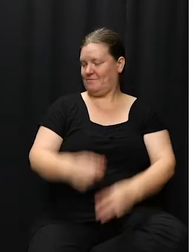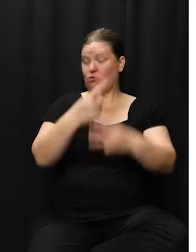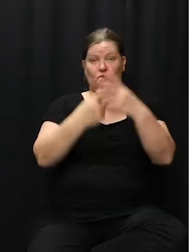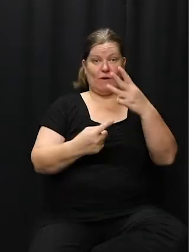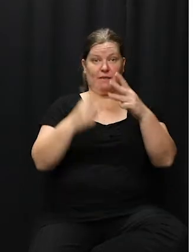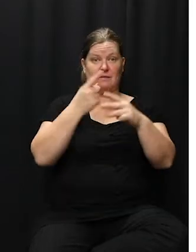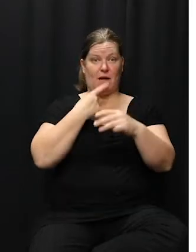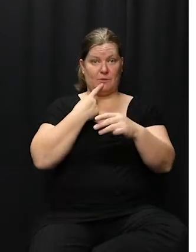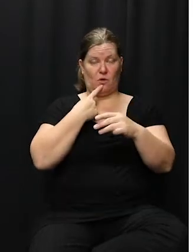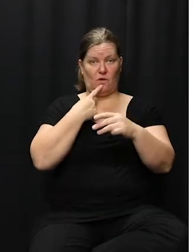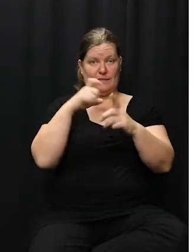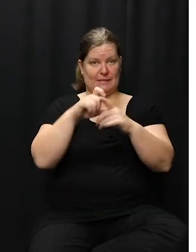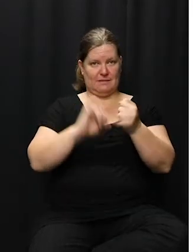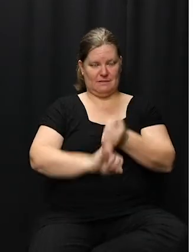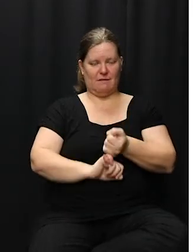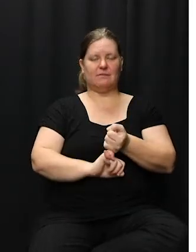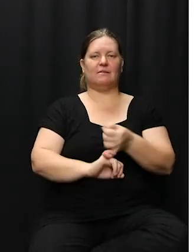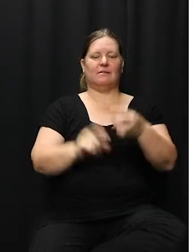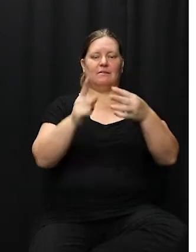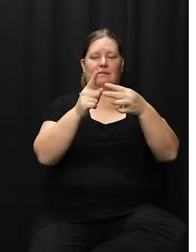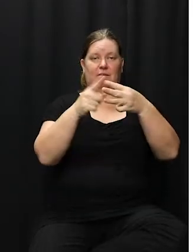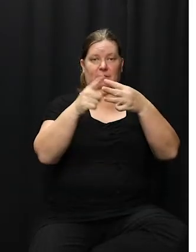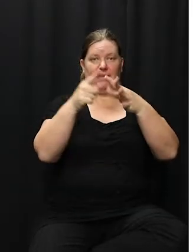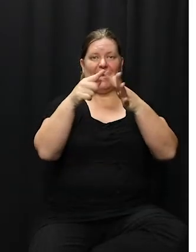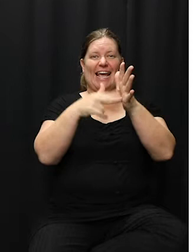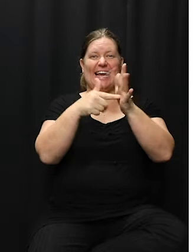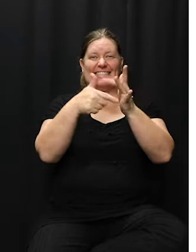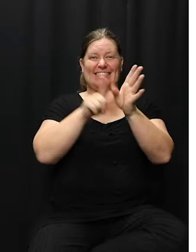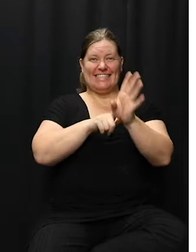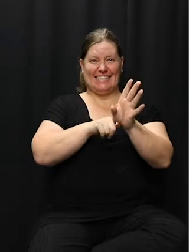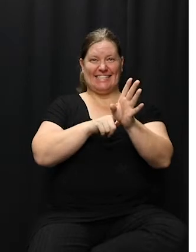So the three types of depicting signs. You have entity